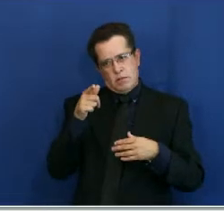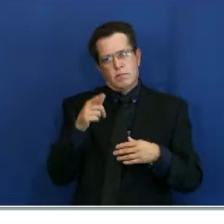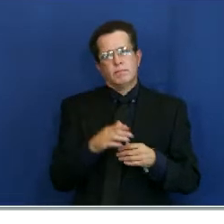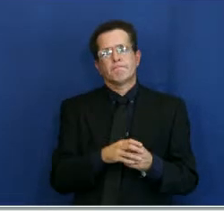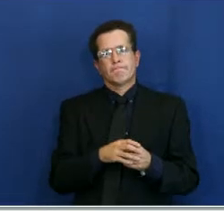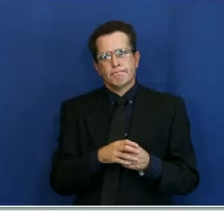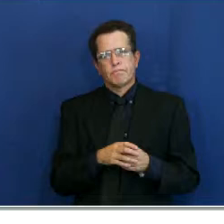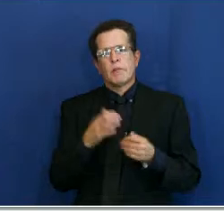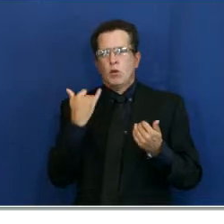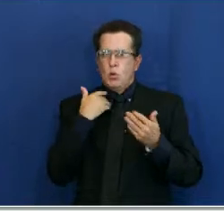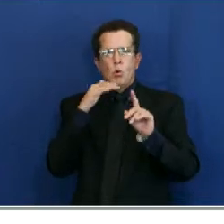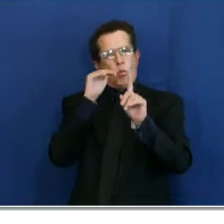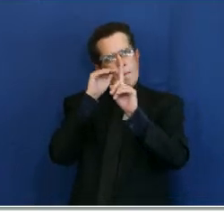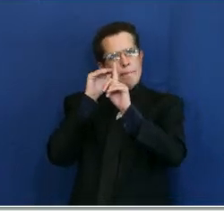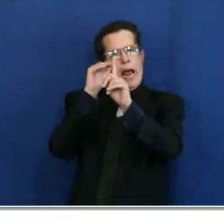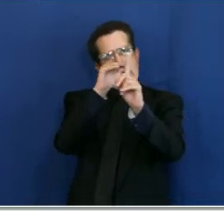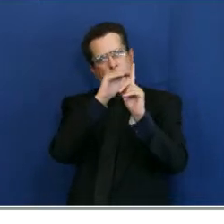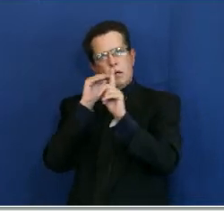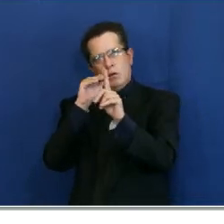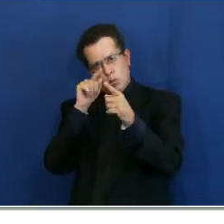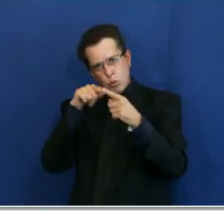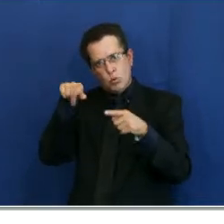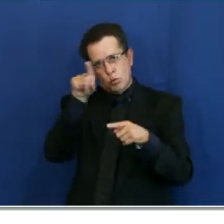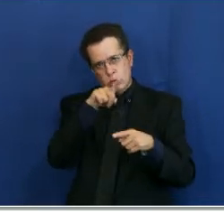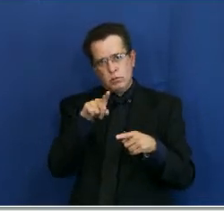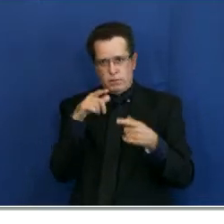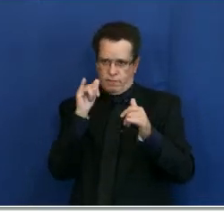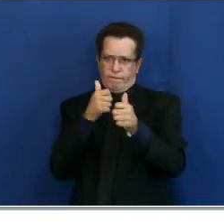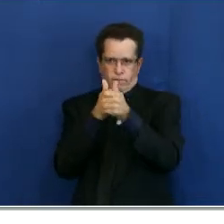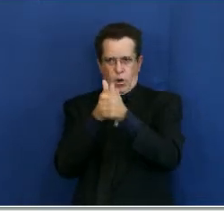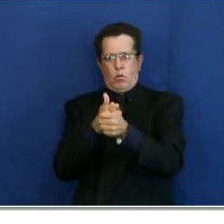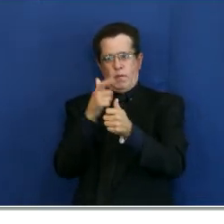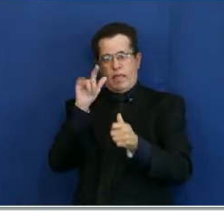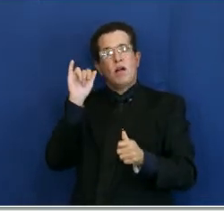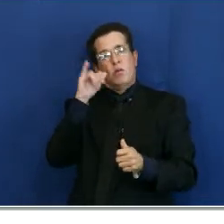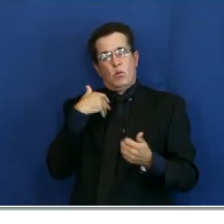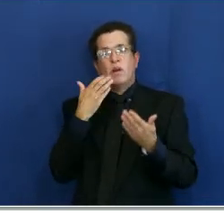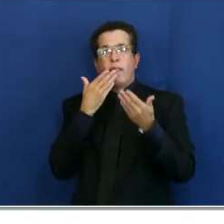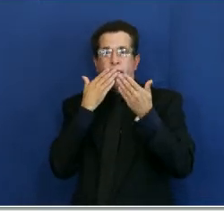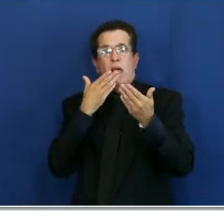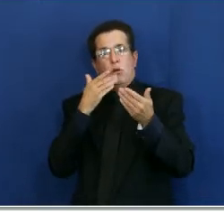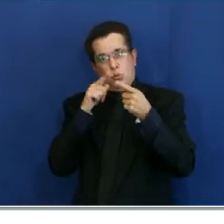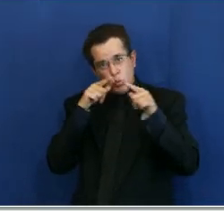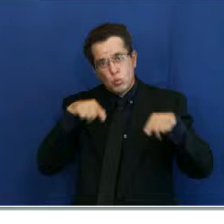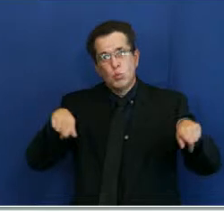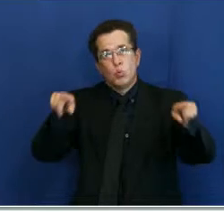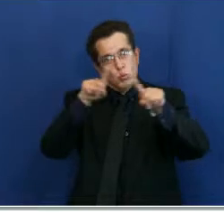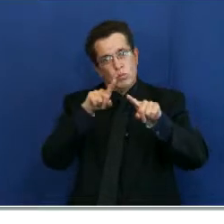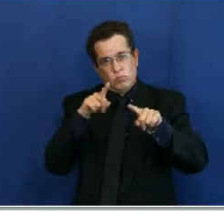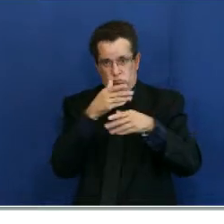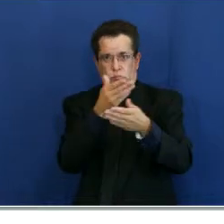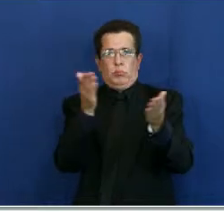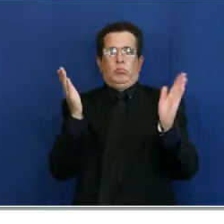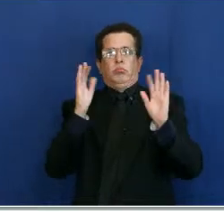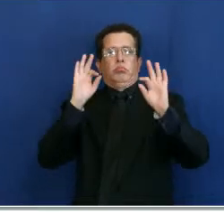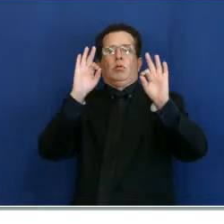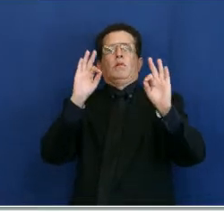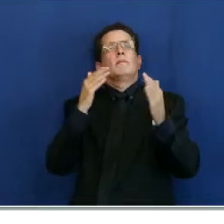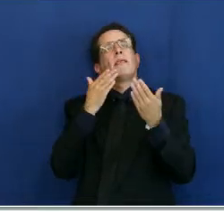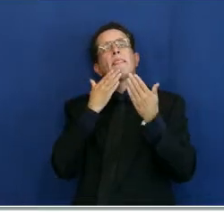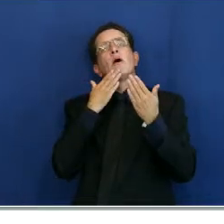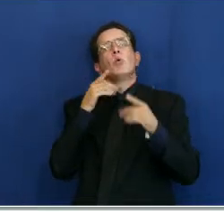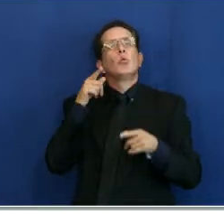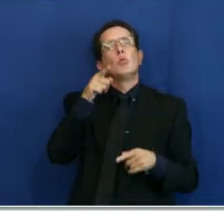we just want to remind everyone, and actually thank everyone, that this pandemic, as Supervisor